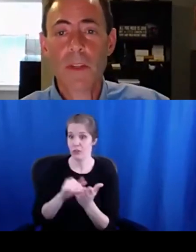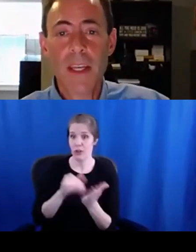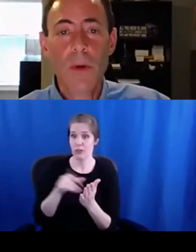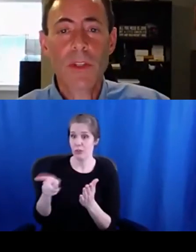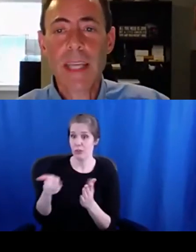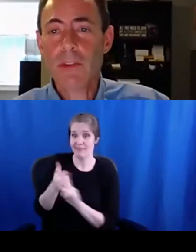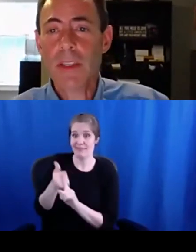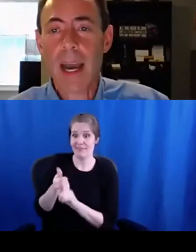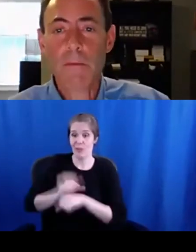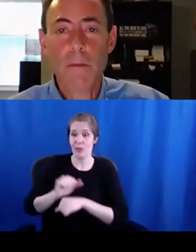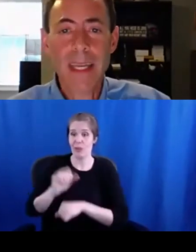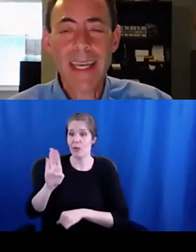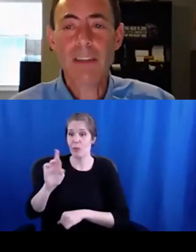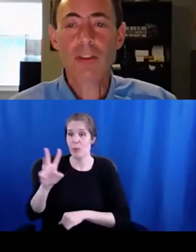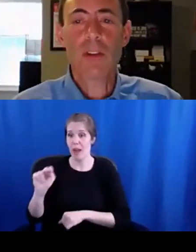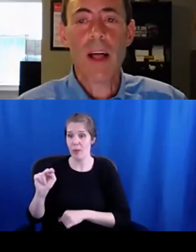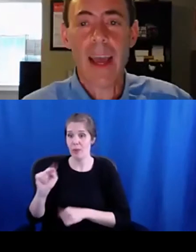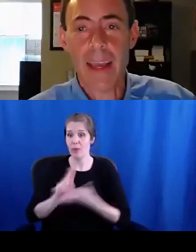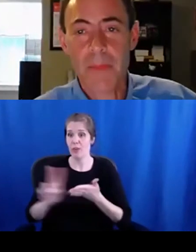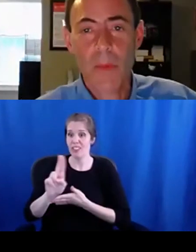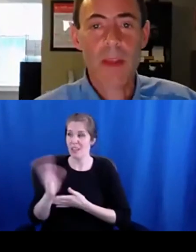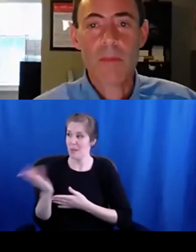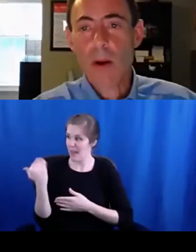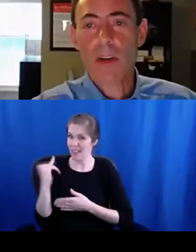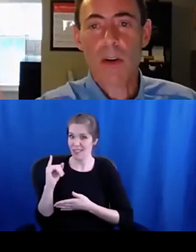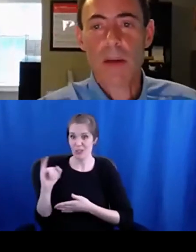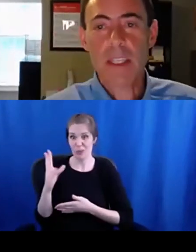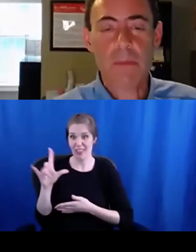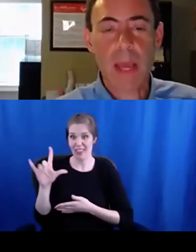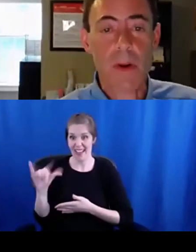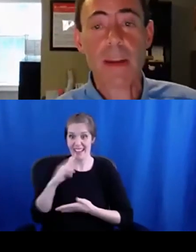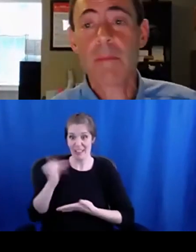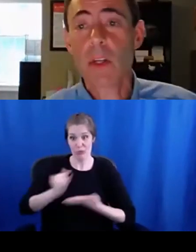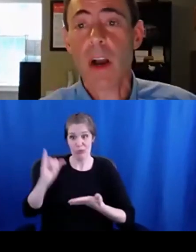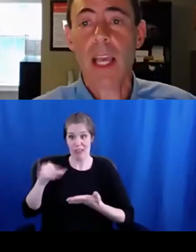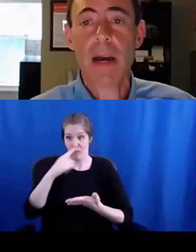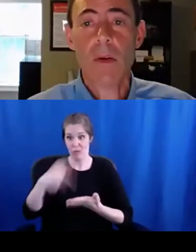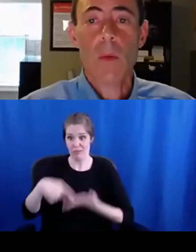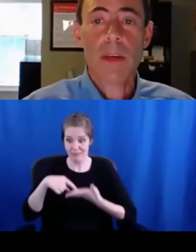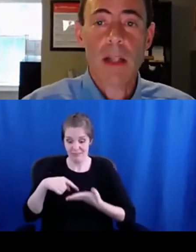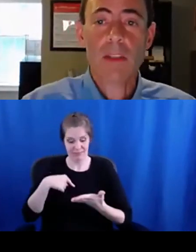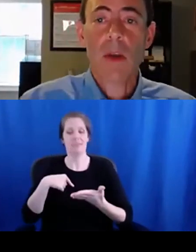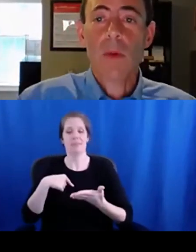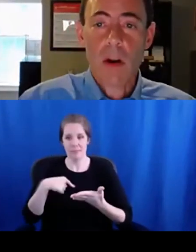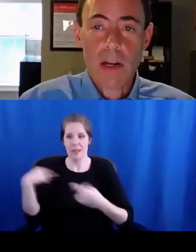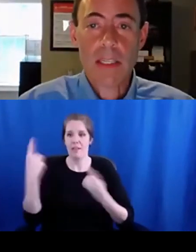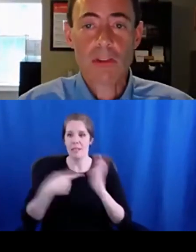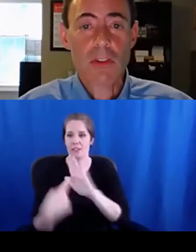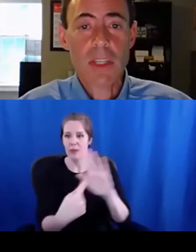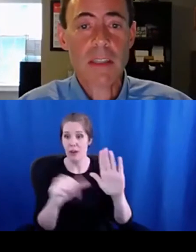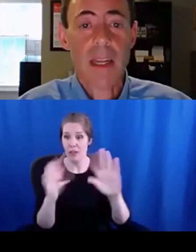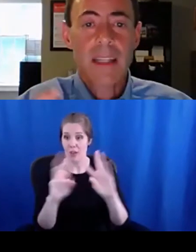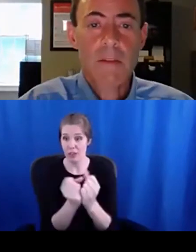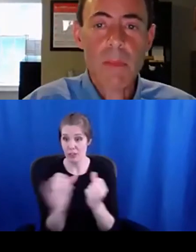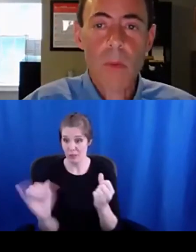University, who sketched this out for me in July with marker on a piece of paper. And I've been talking about it with colleagues within our organization since